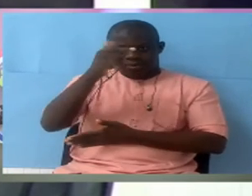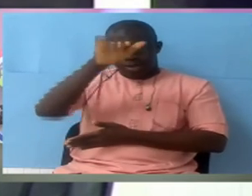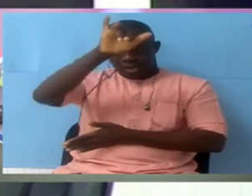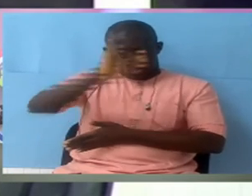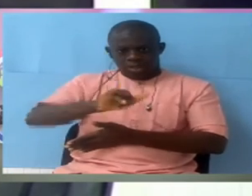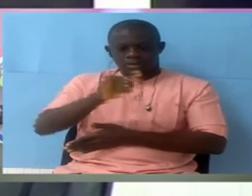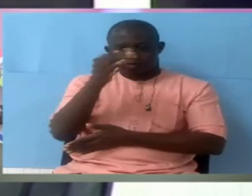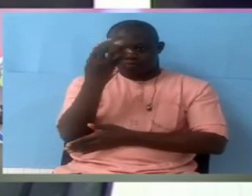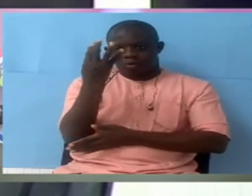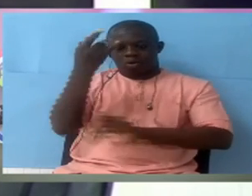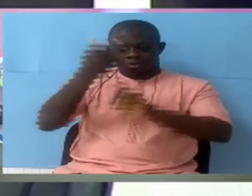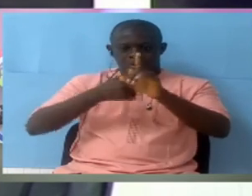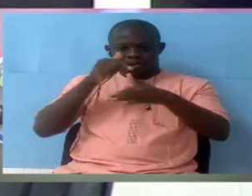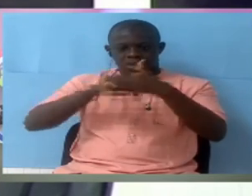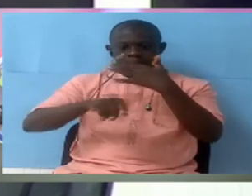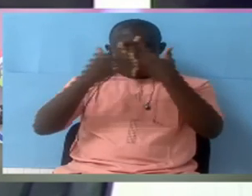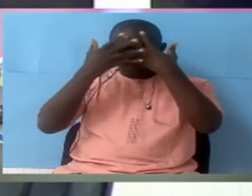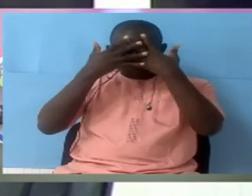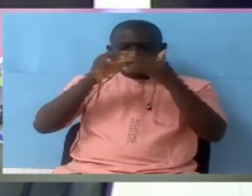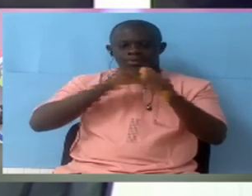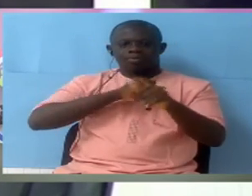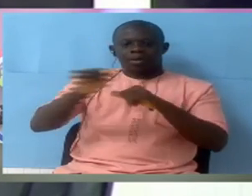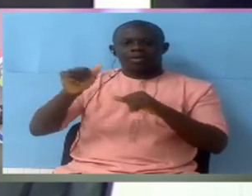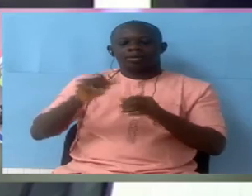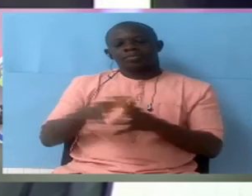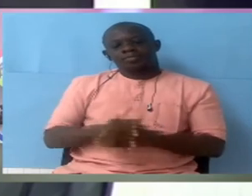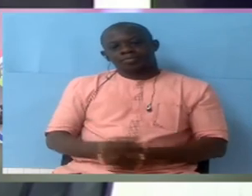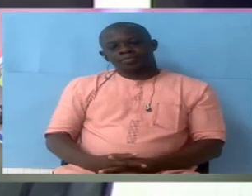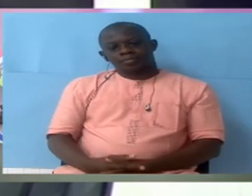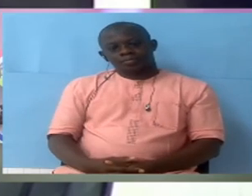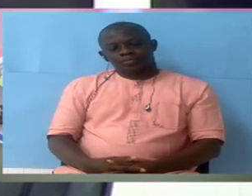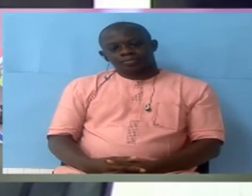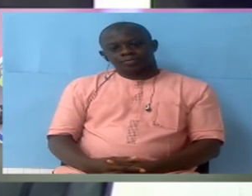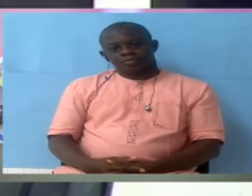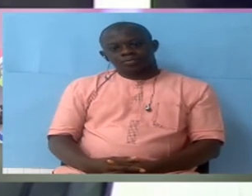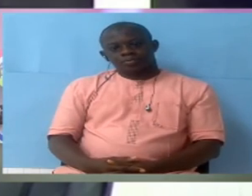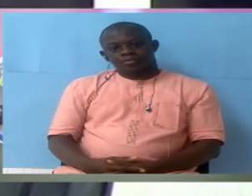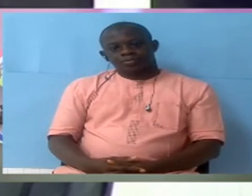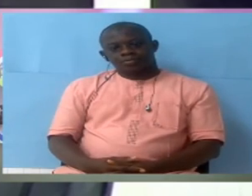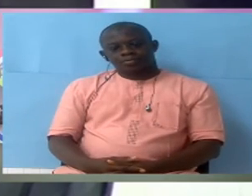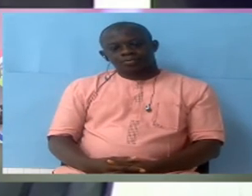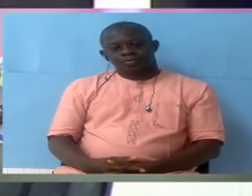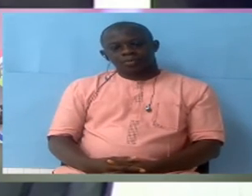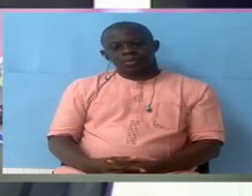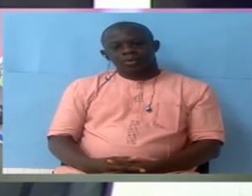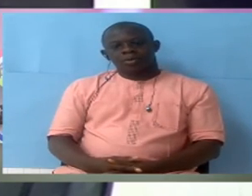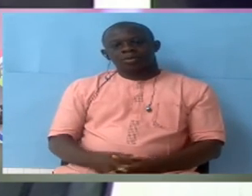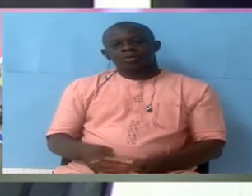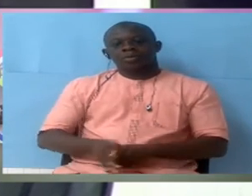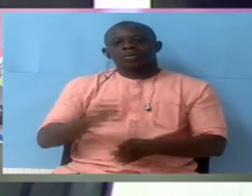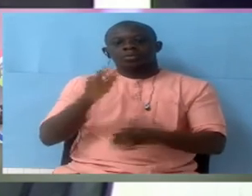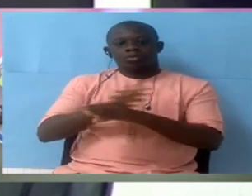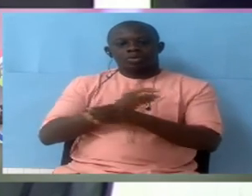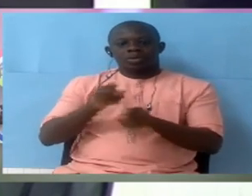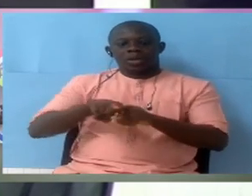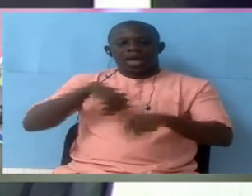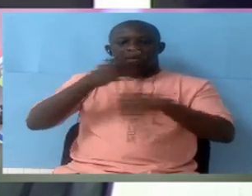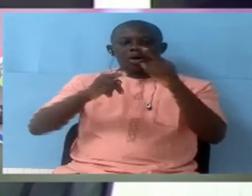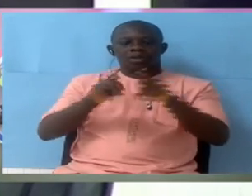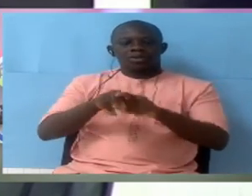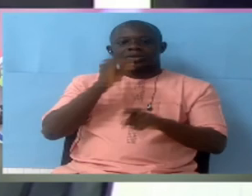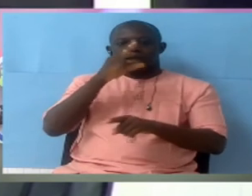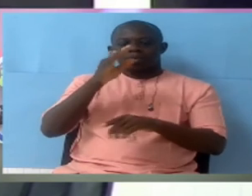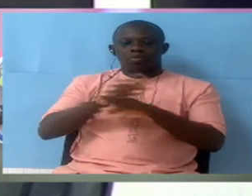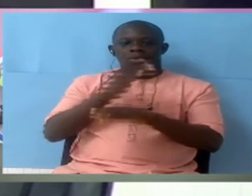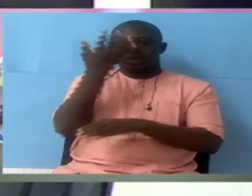4 months. Ñenti lama fa warona tedda rek juroom ñaari ata ñenti wër. As the fictitious 10 years they sentenced me. Ati